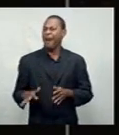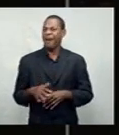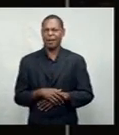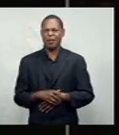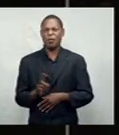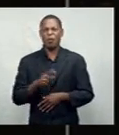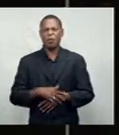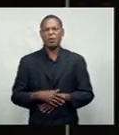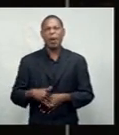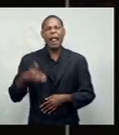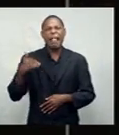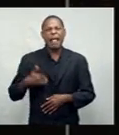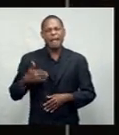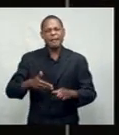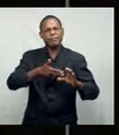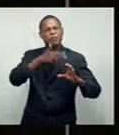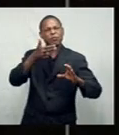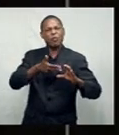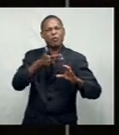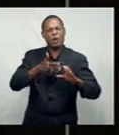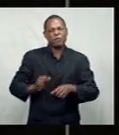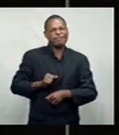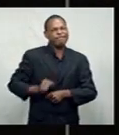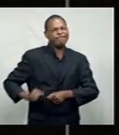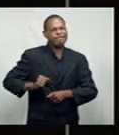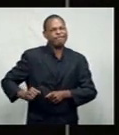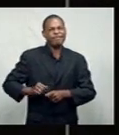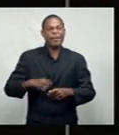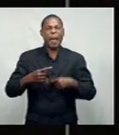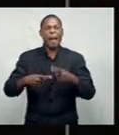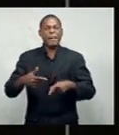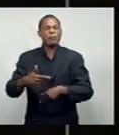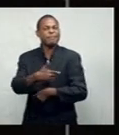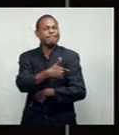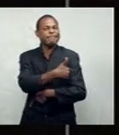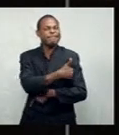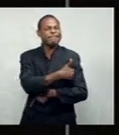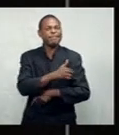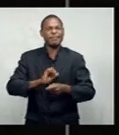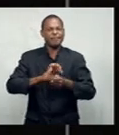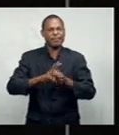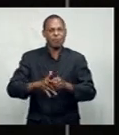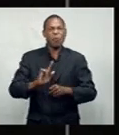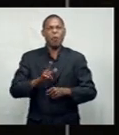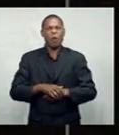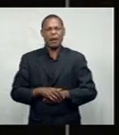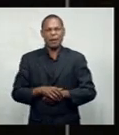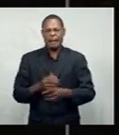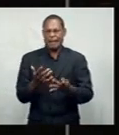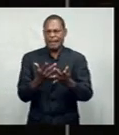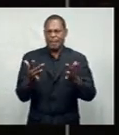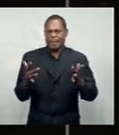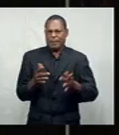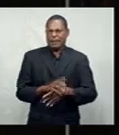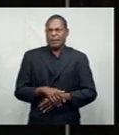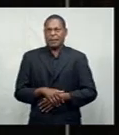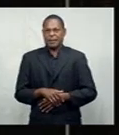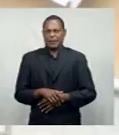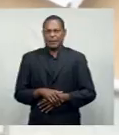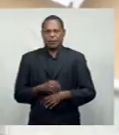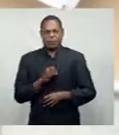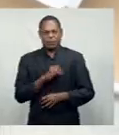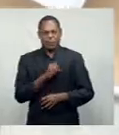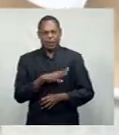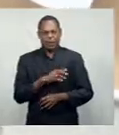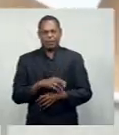the live videos last month condemning the COVID-19 vaccine, creating public alarm and anxiety. Jeshulal with the details.